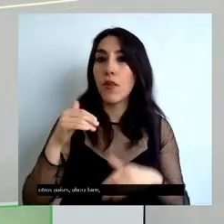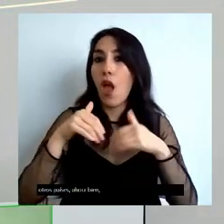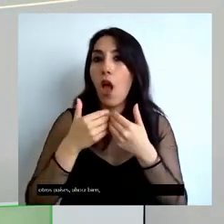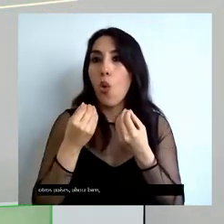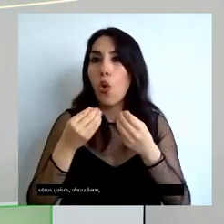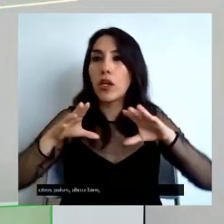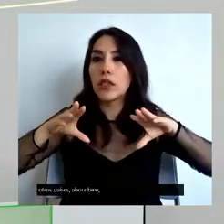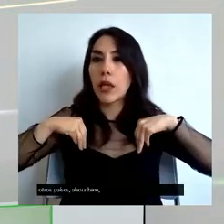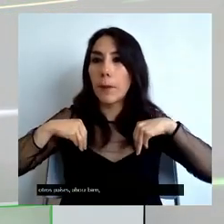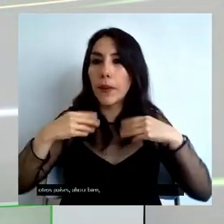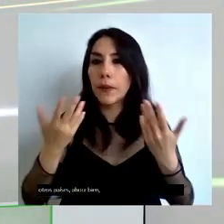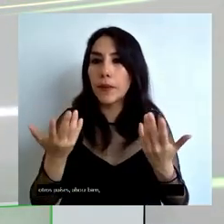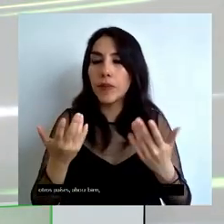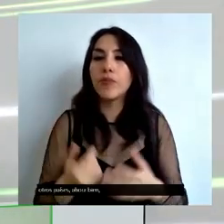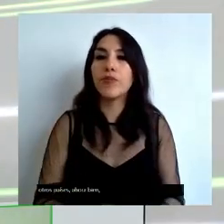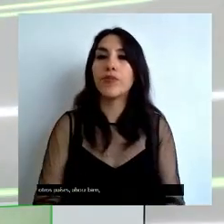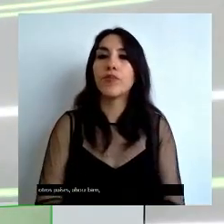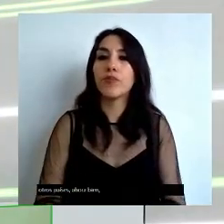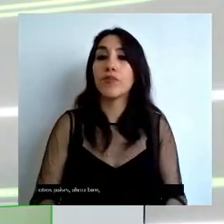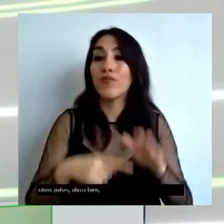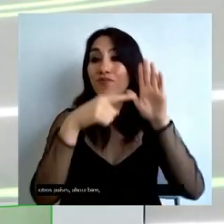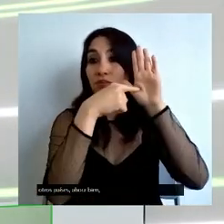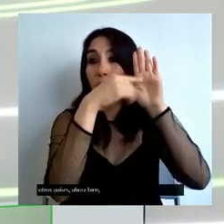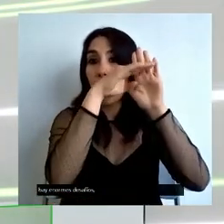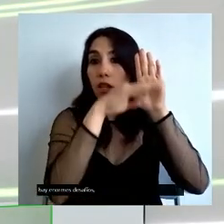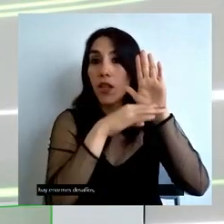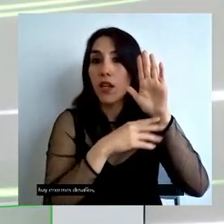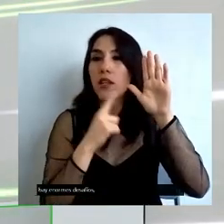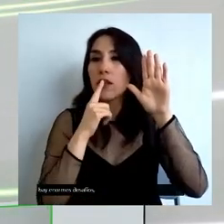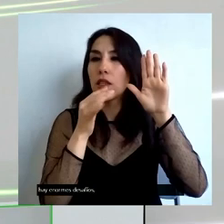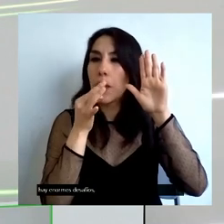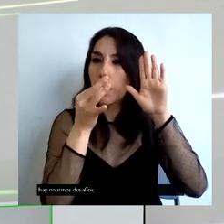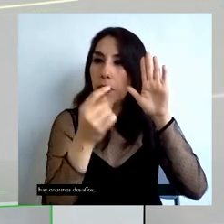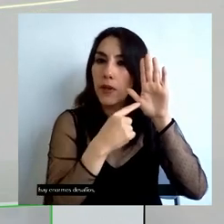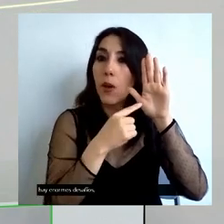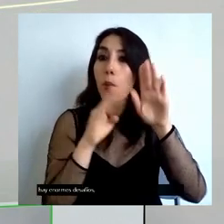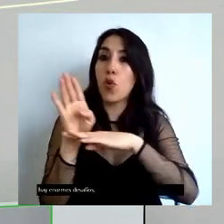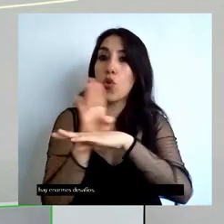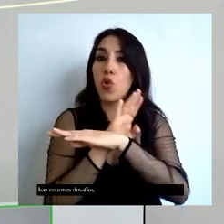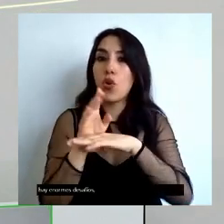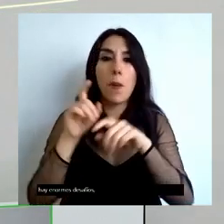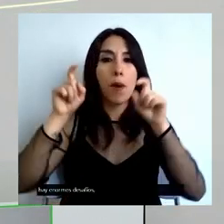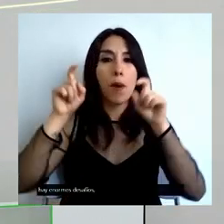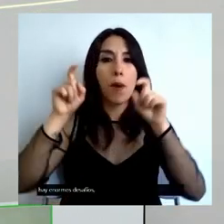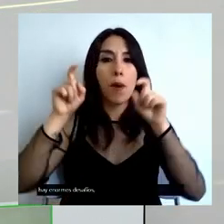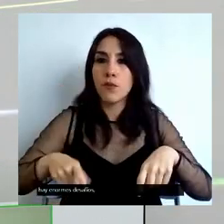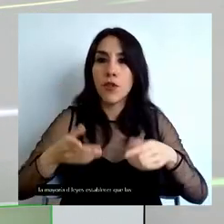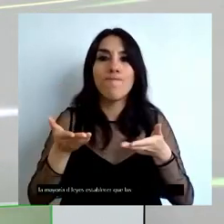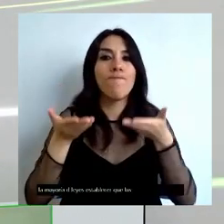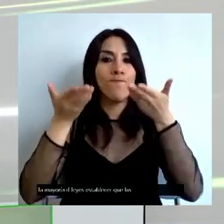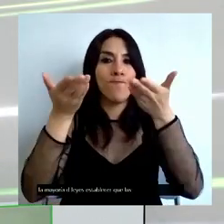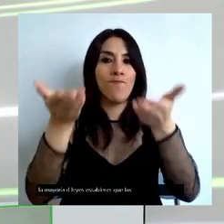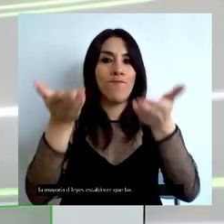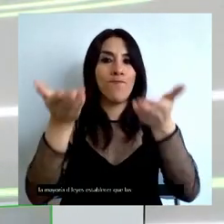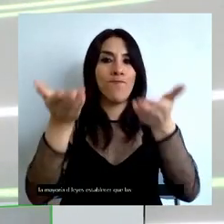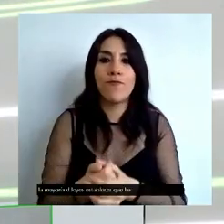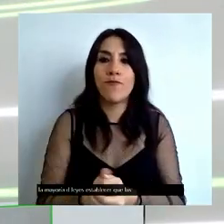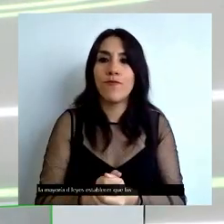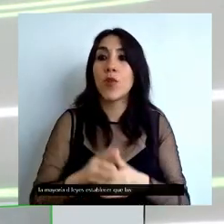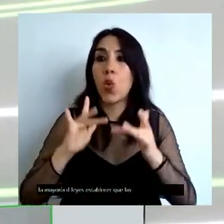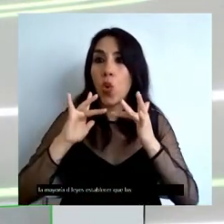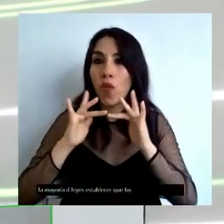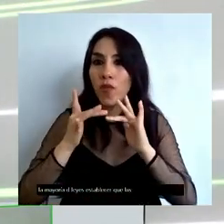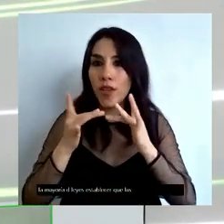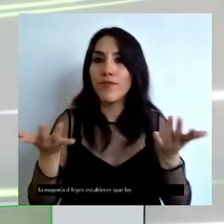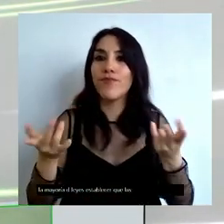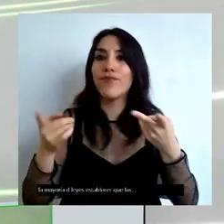big challenges. Most of the laws say that the companies, the employers need to provide the internet